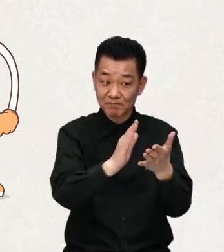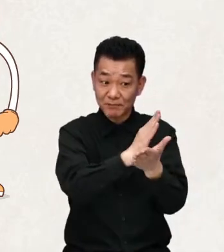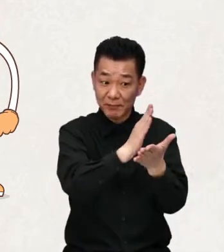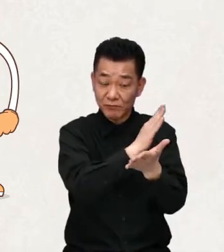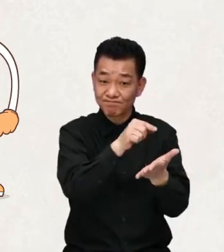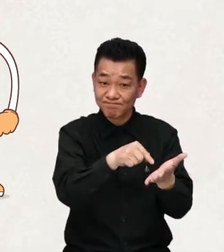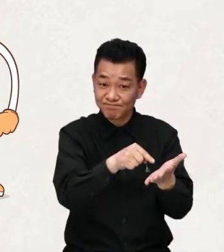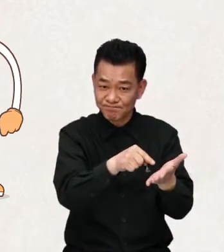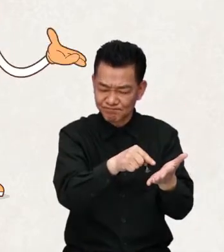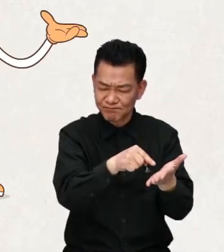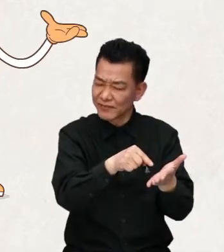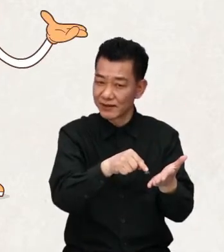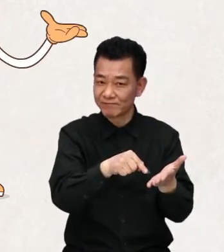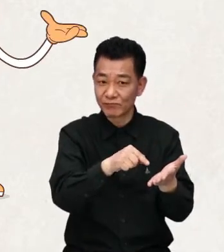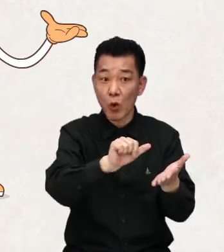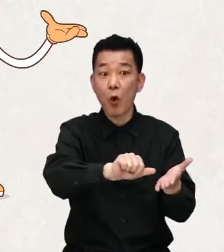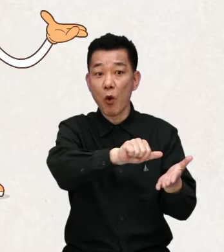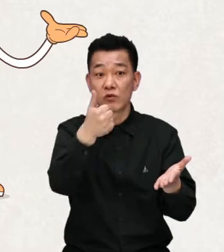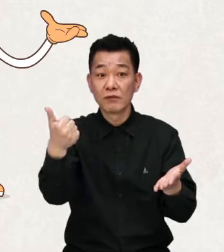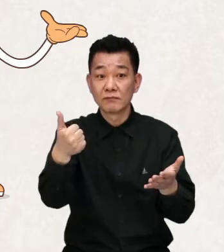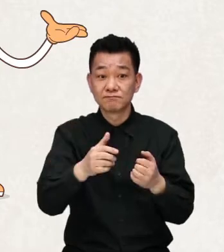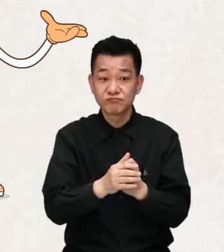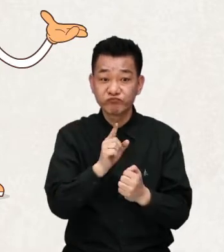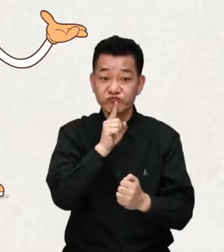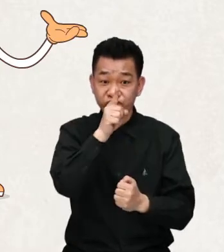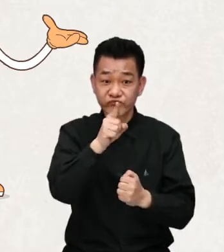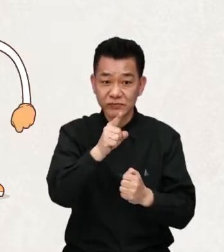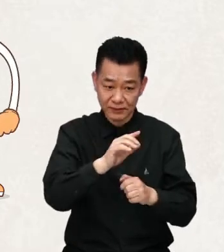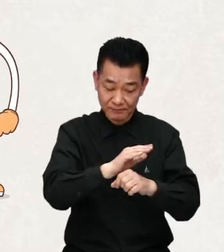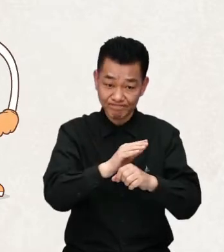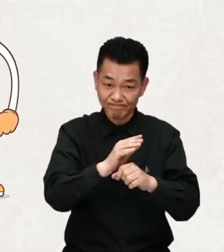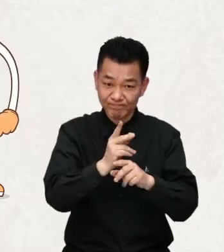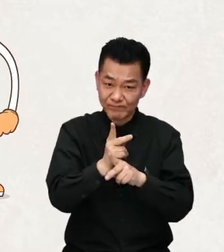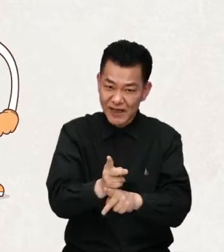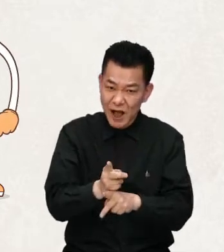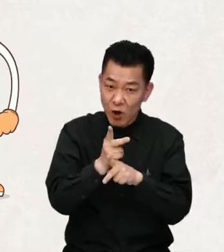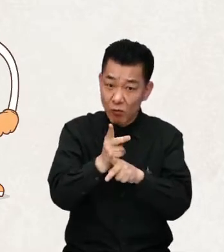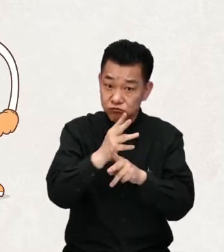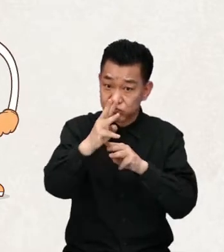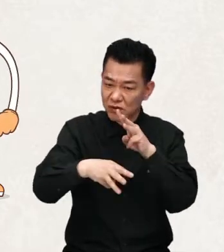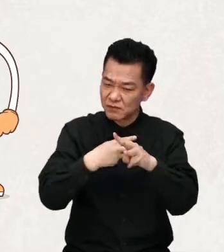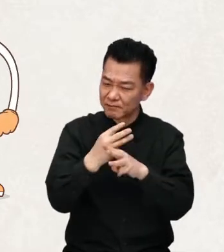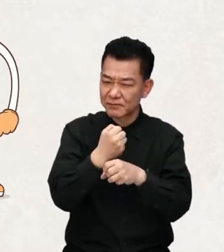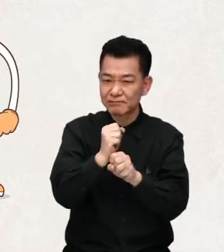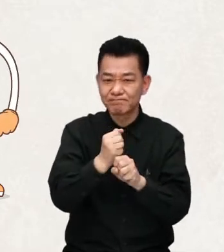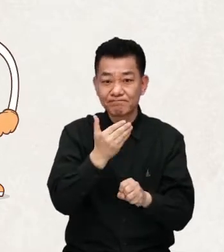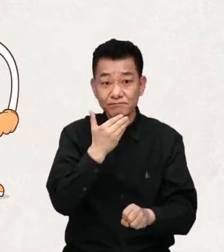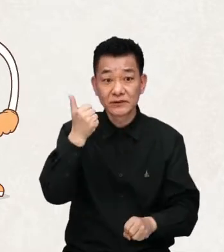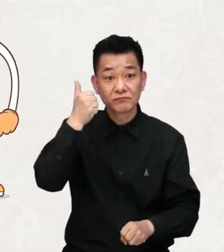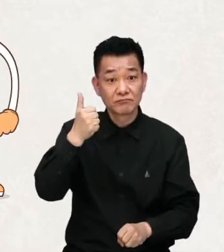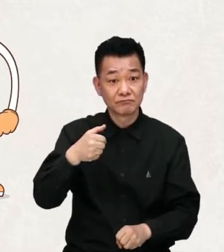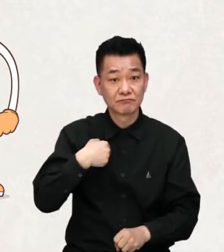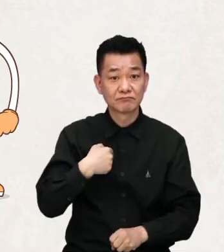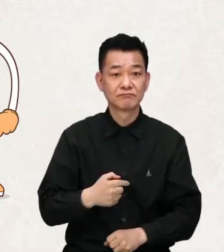world where the provisions of the convention are actually fulfilled, not only existing as a written